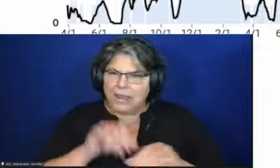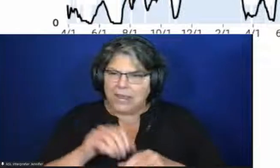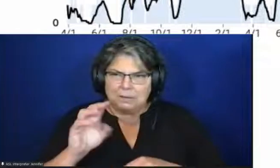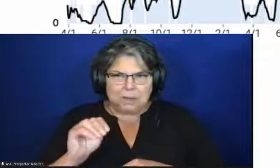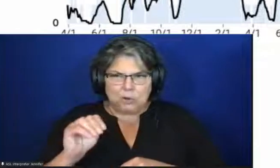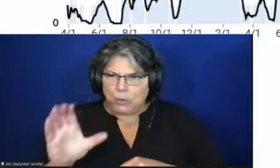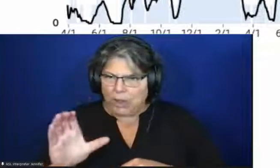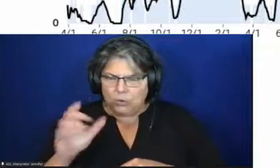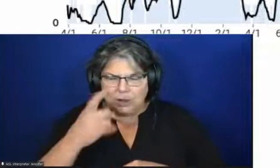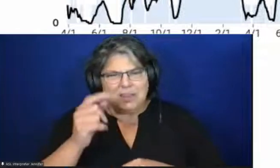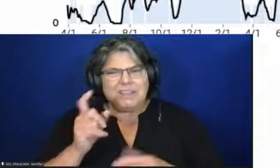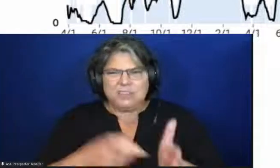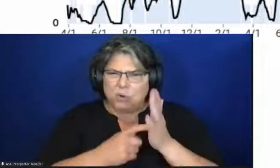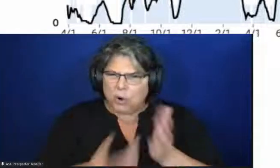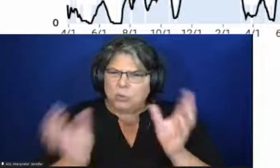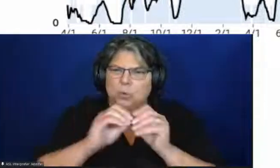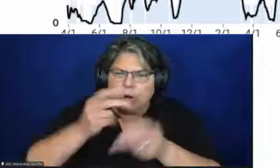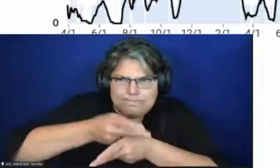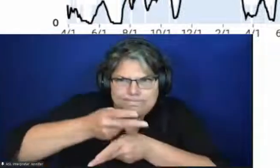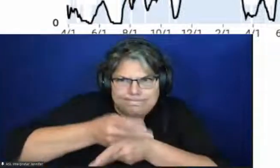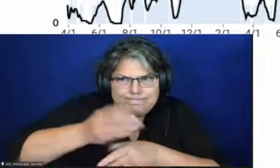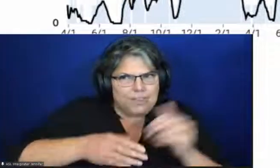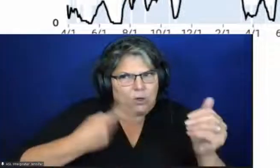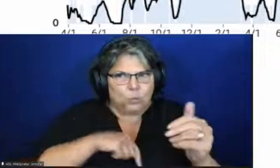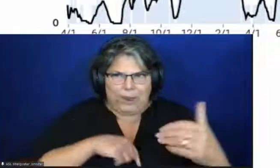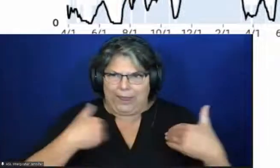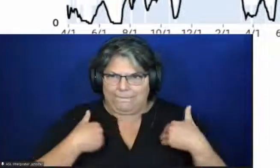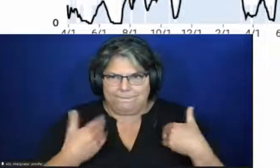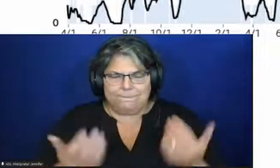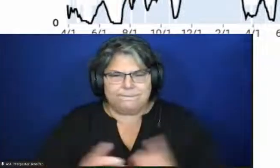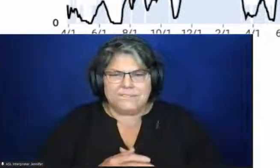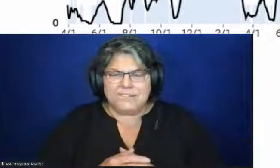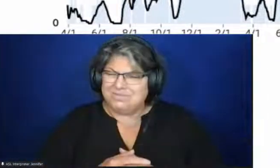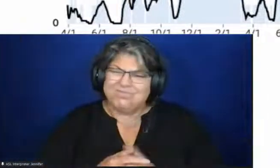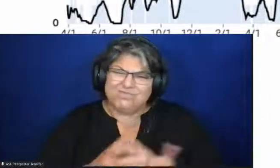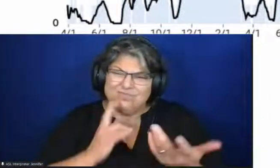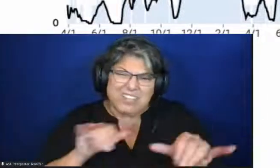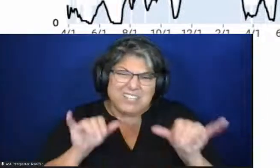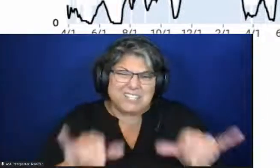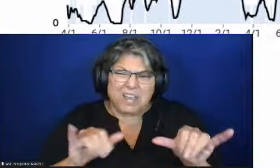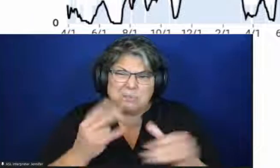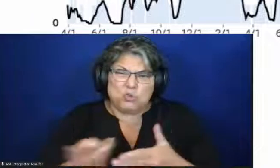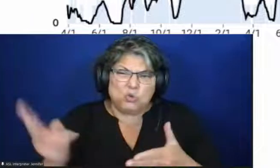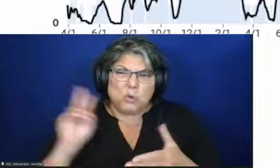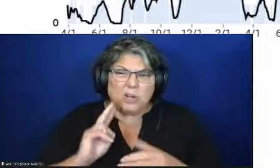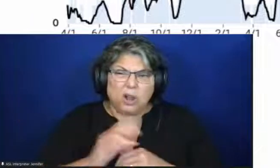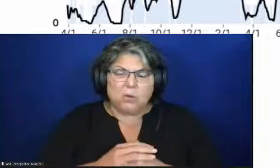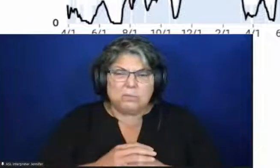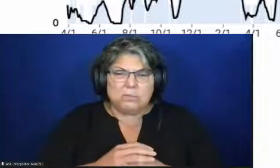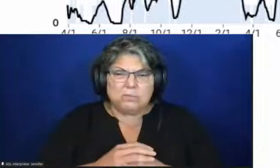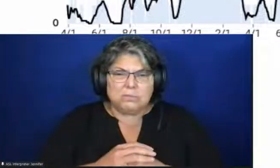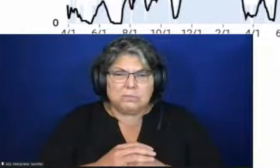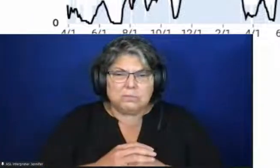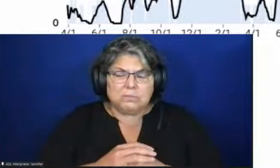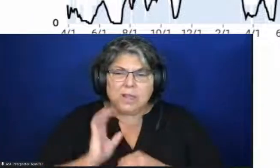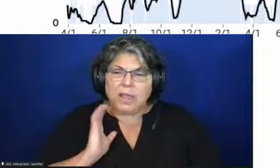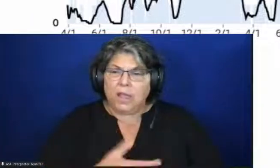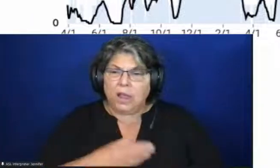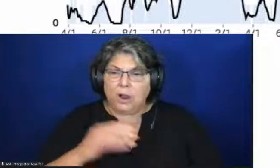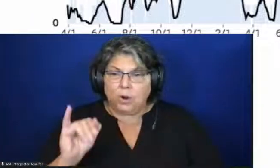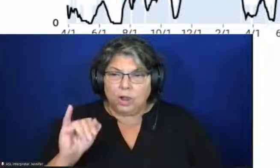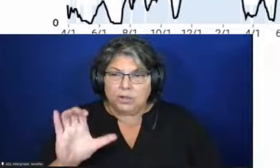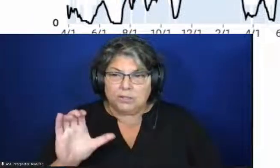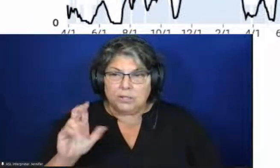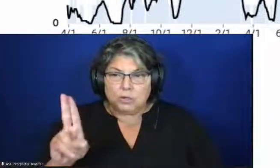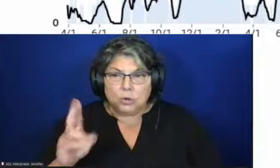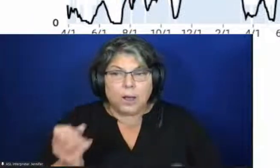more care than we can give. This is basically unchanged from 2 weeks ago. Our intensive care unit